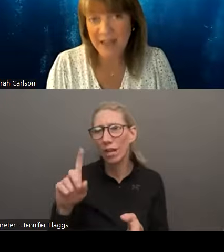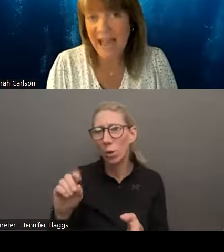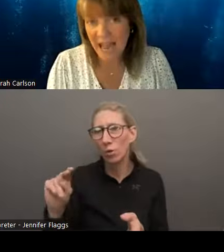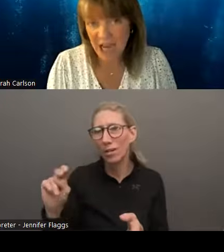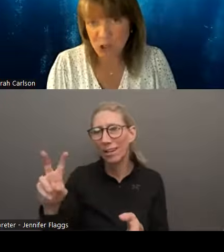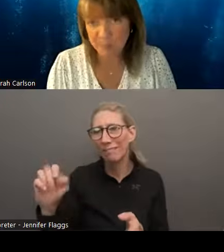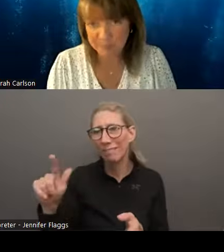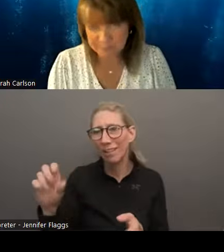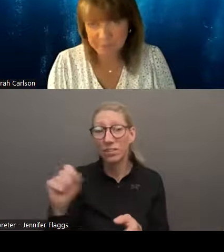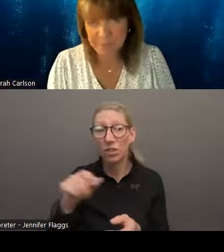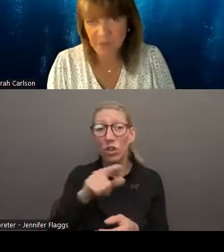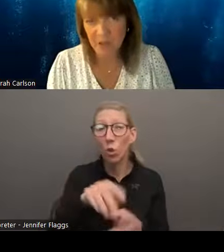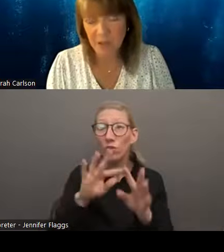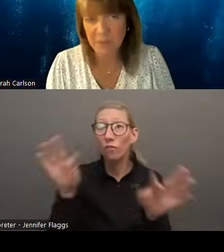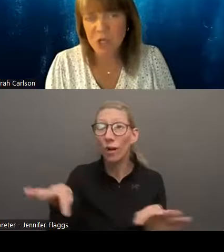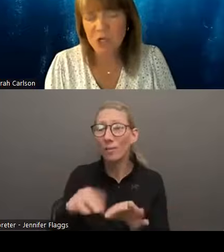actually of ash.